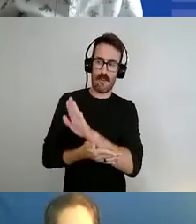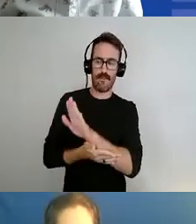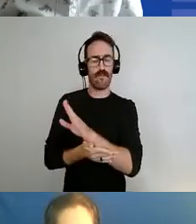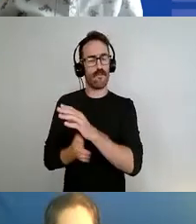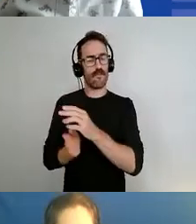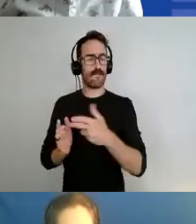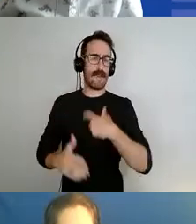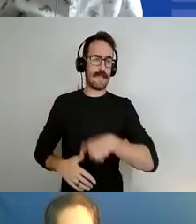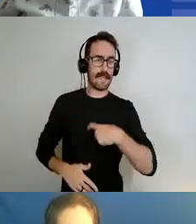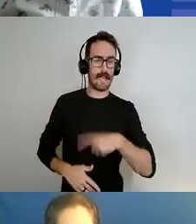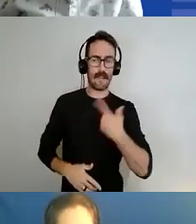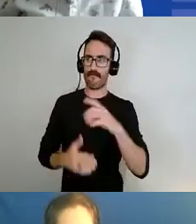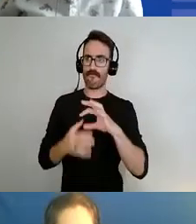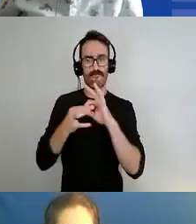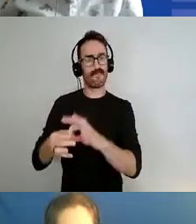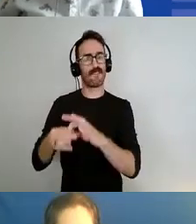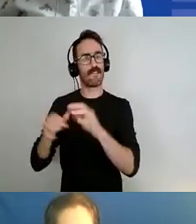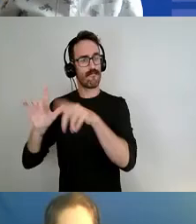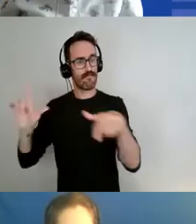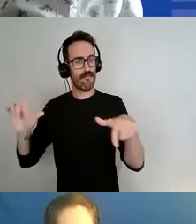or community when